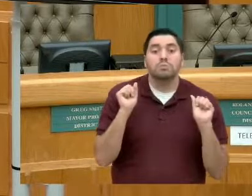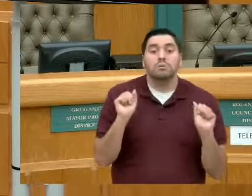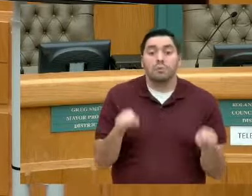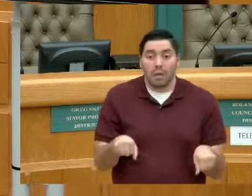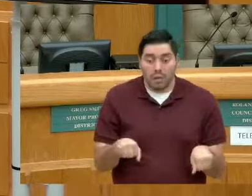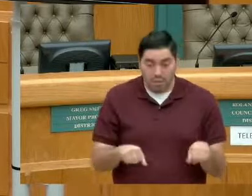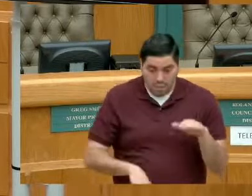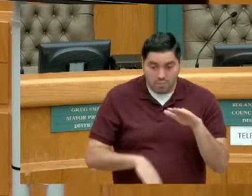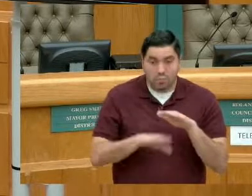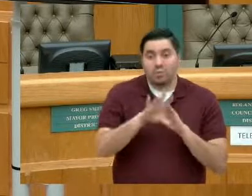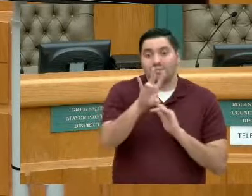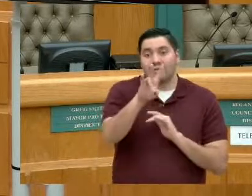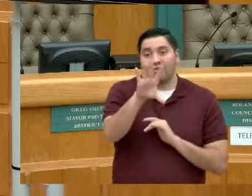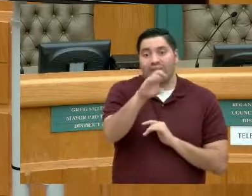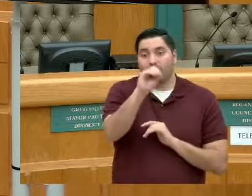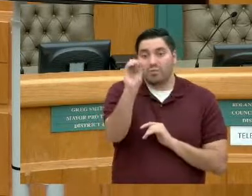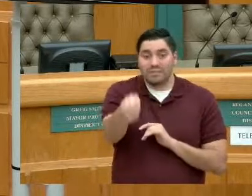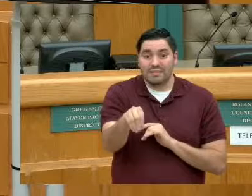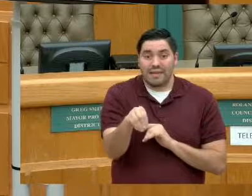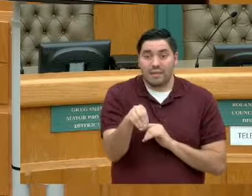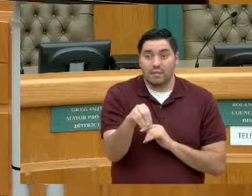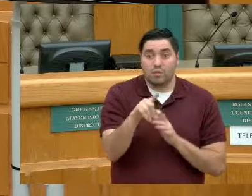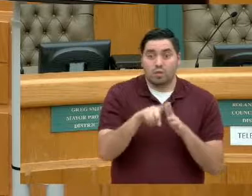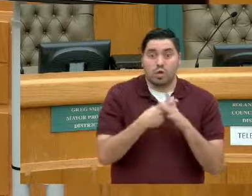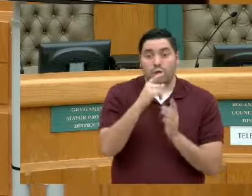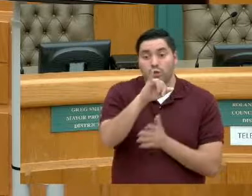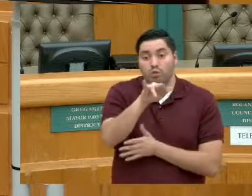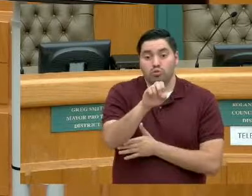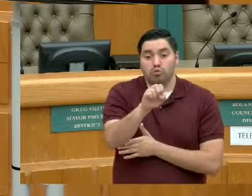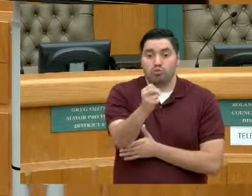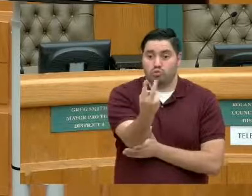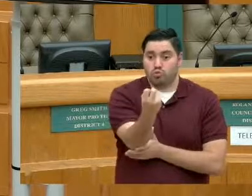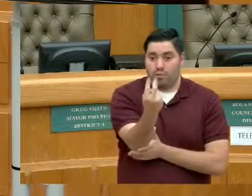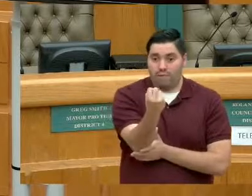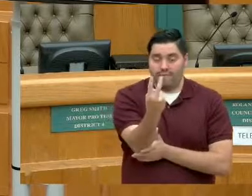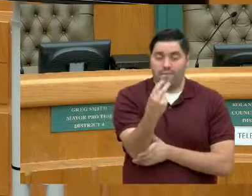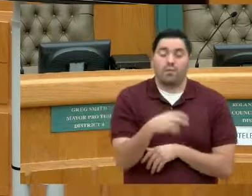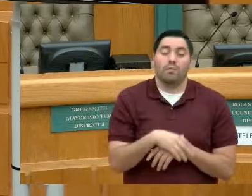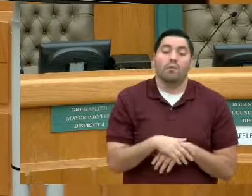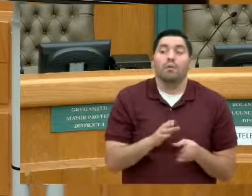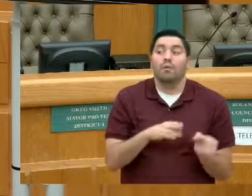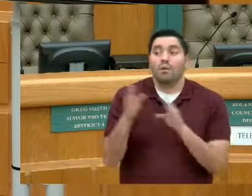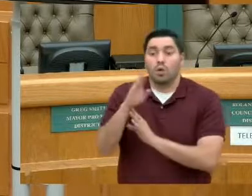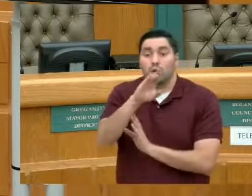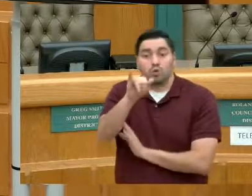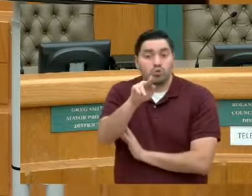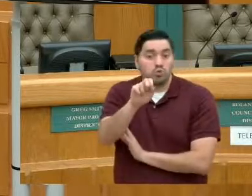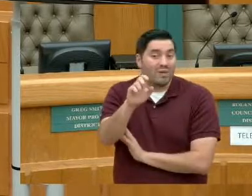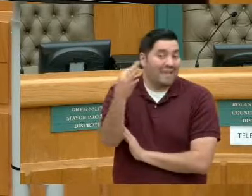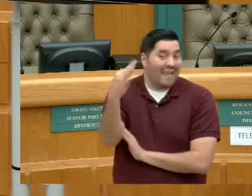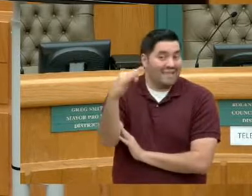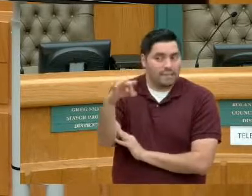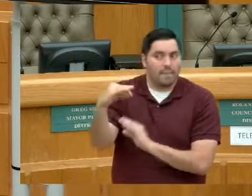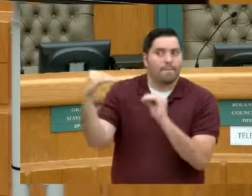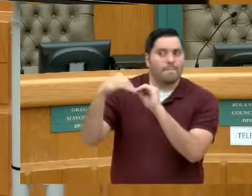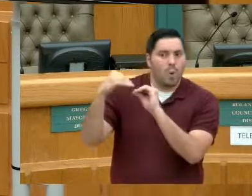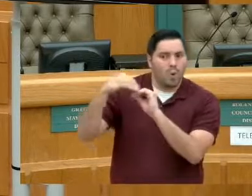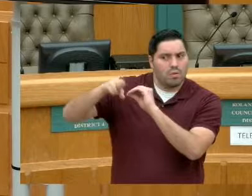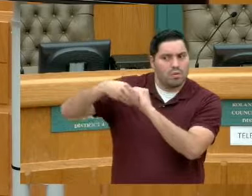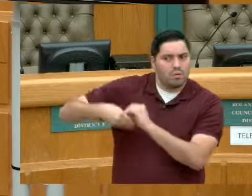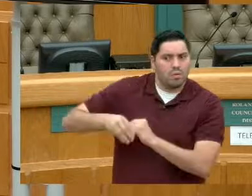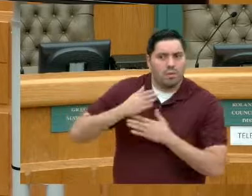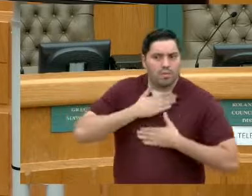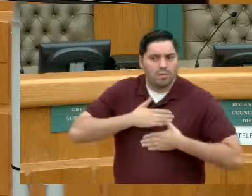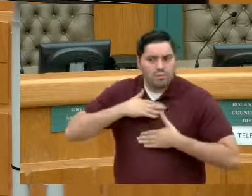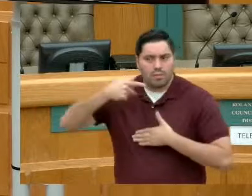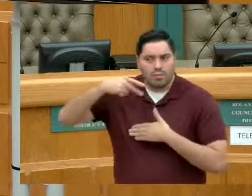levels to 75% as of June 12. And on June 19th, there's going to be some more additions to amusement parks